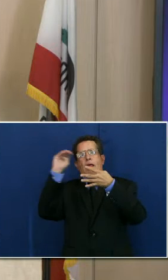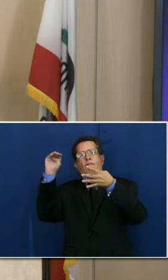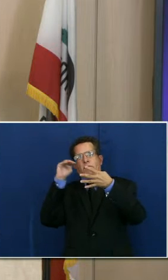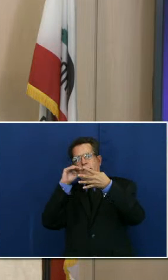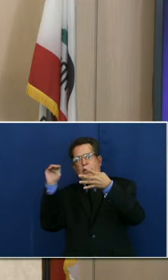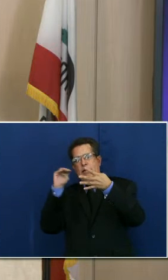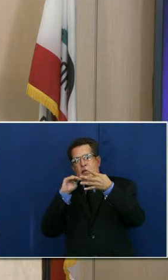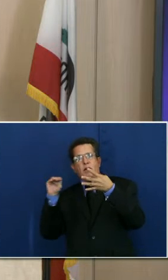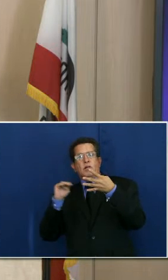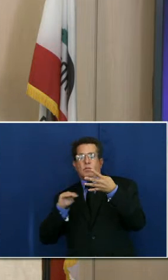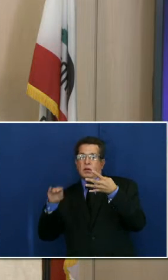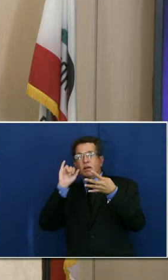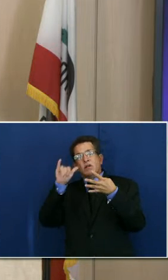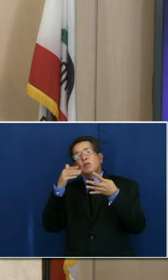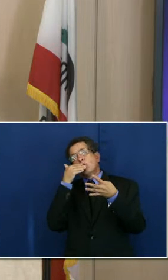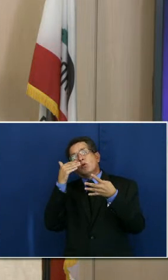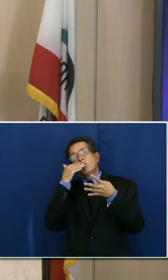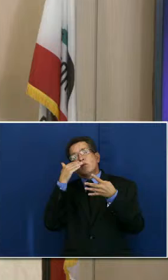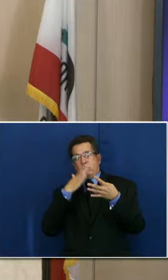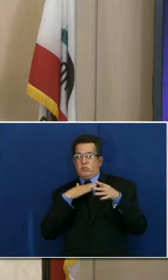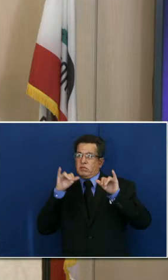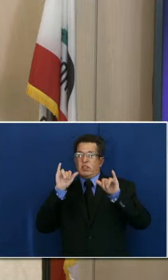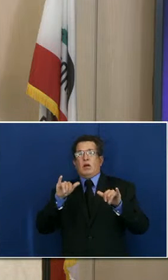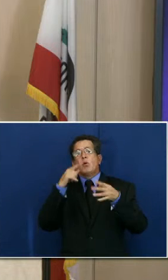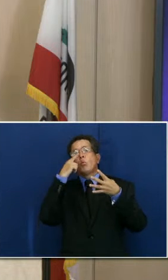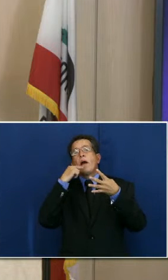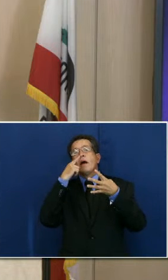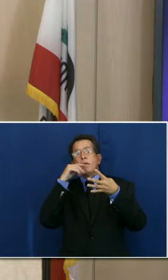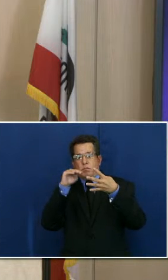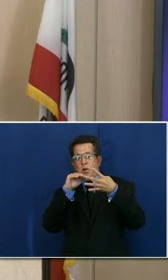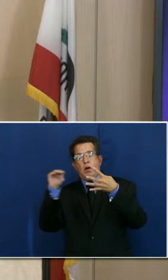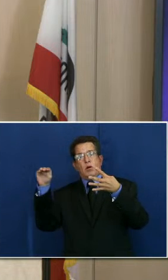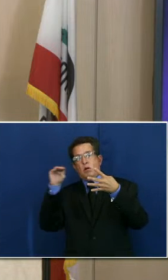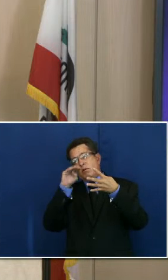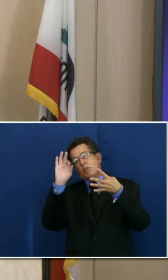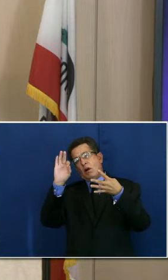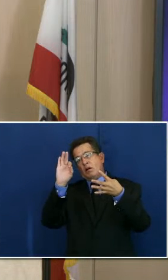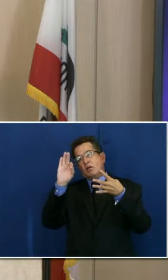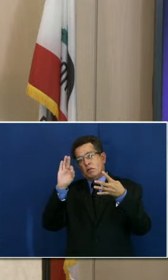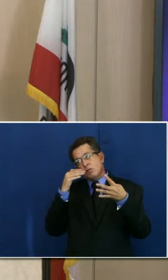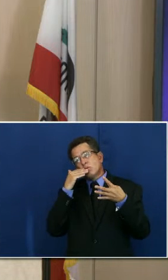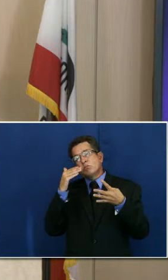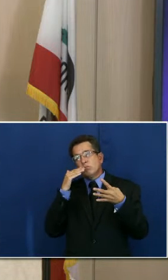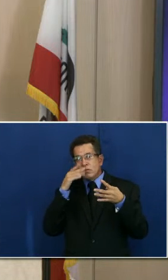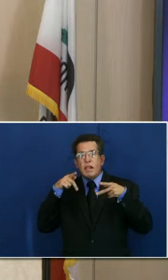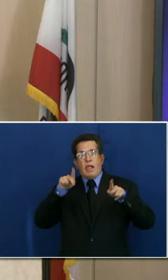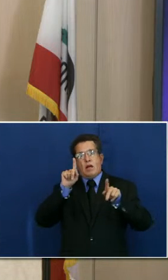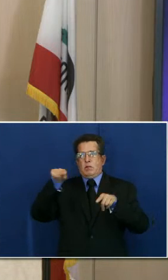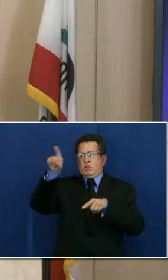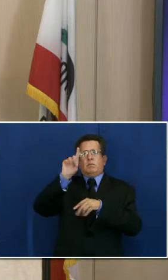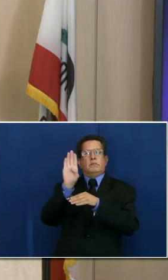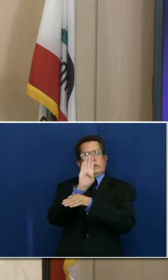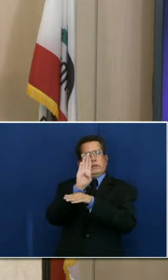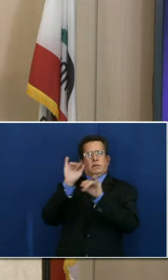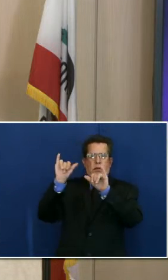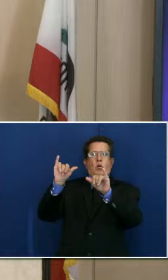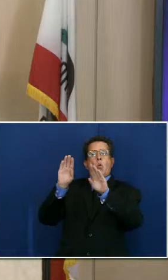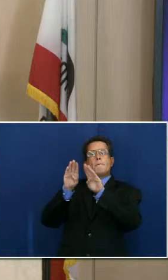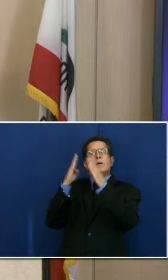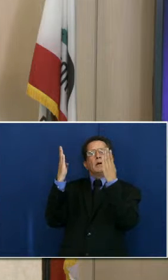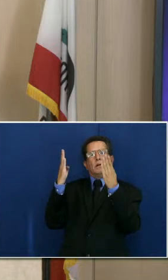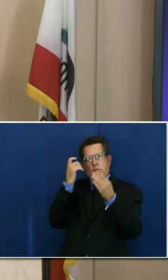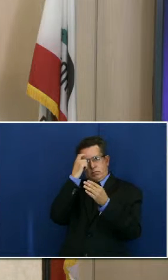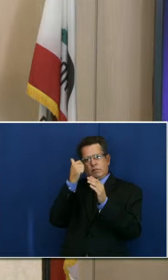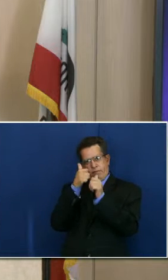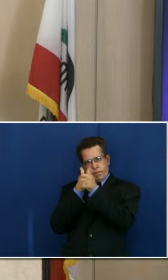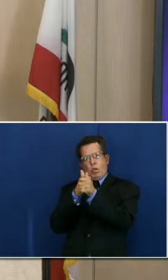good news is that we remain in the red tier, which allows some businesses to go ahead and remain open with